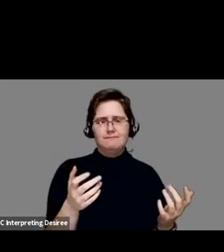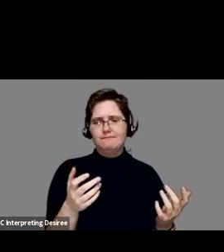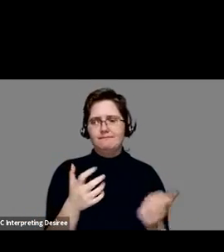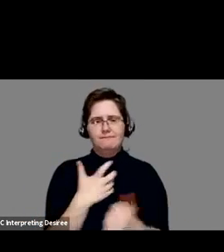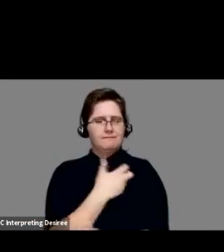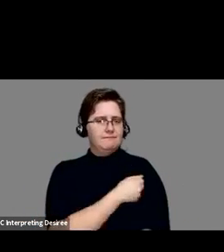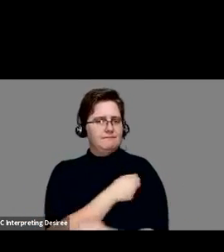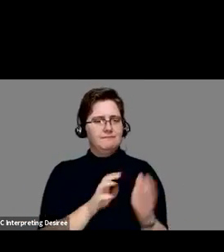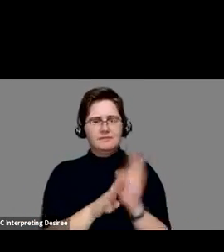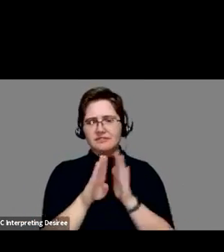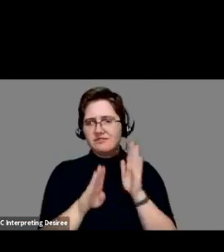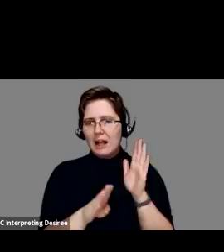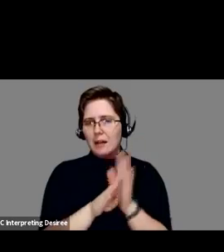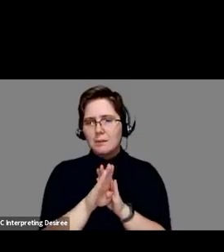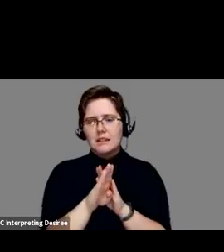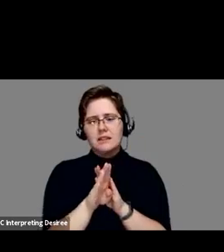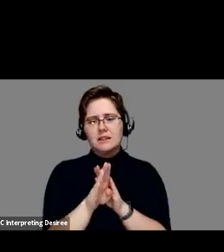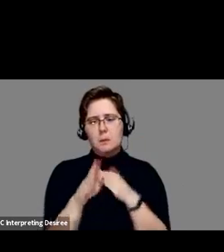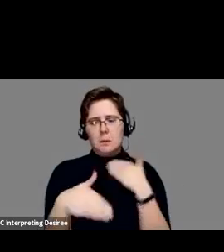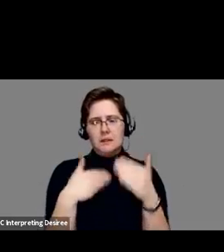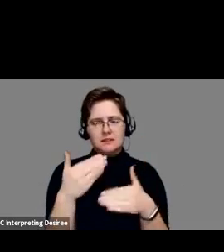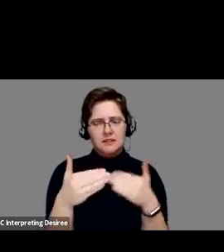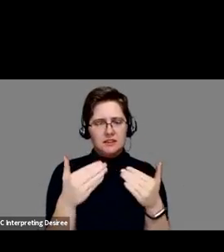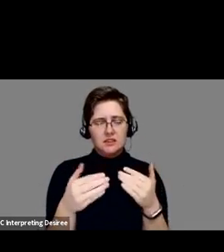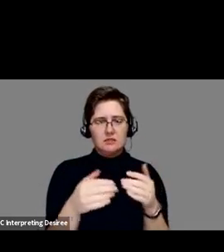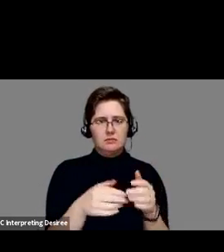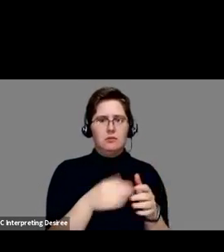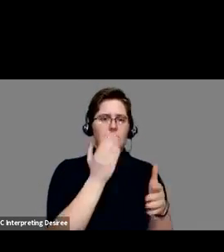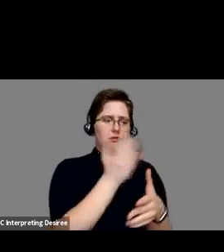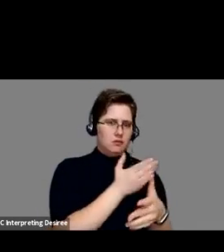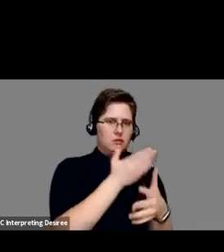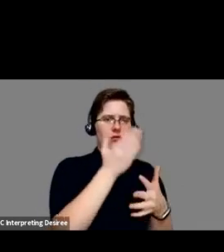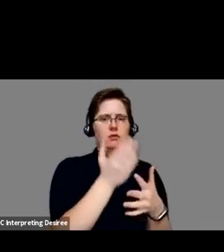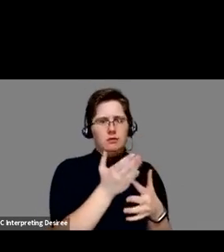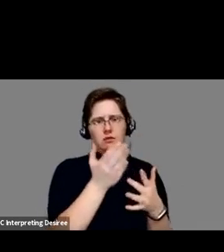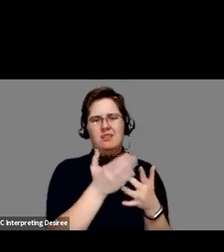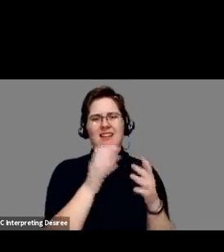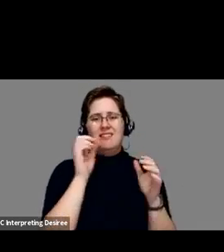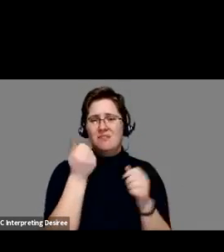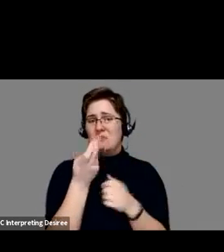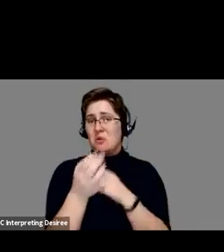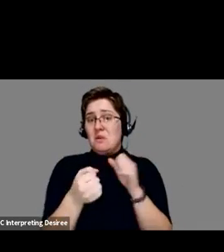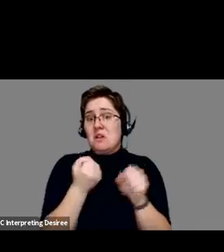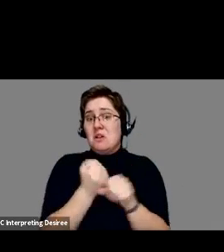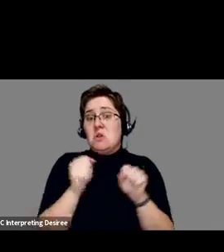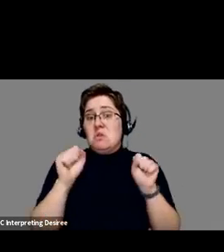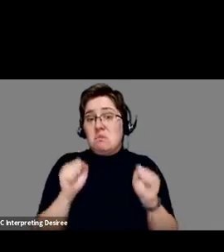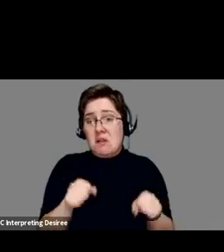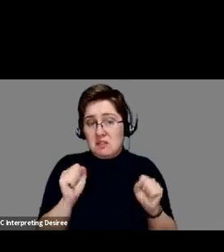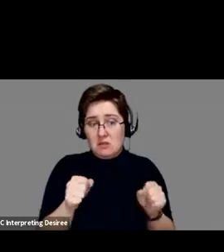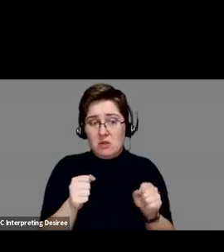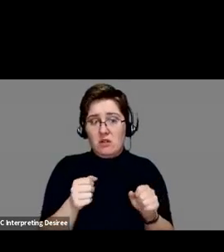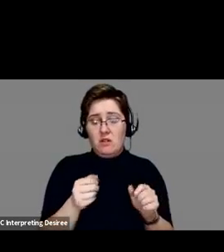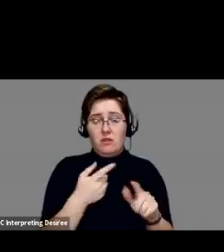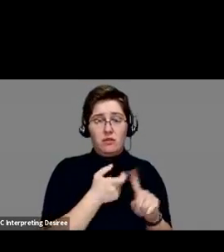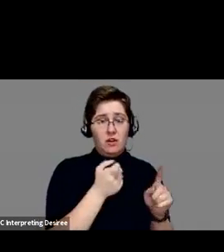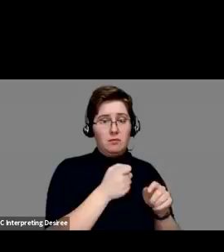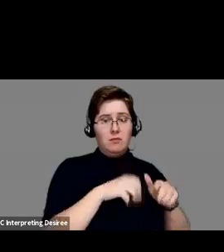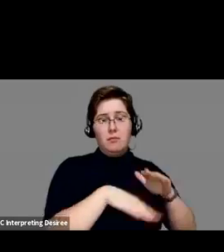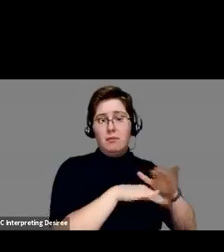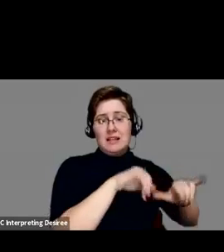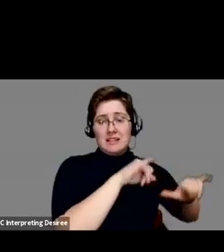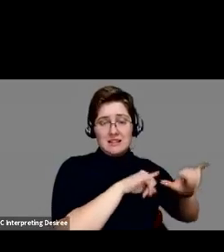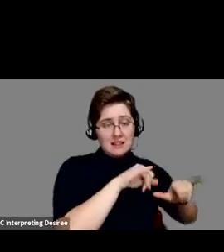vaccine development process sequentially, which can take years to come from the basic